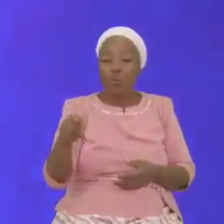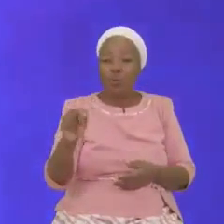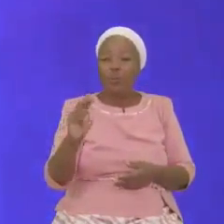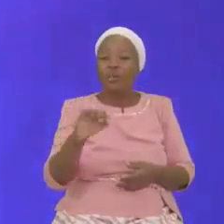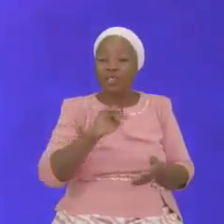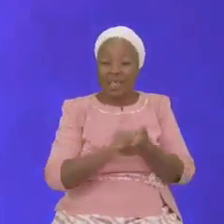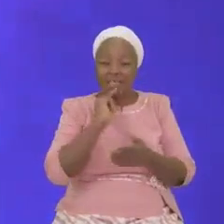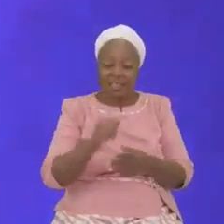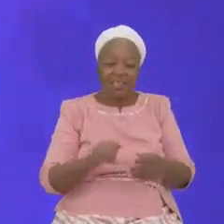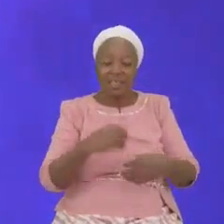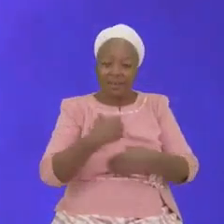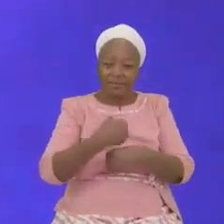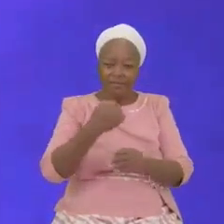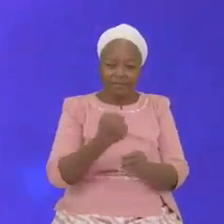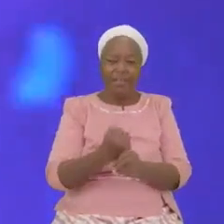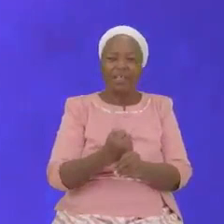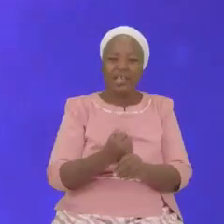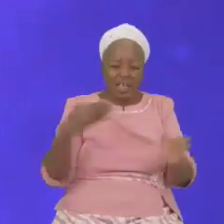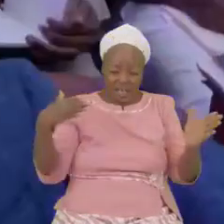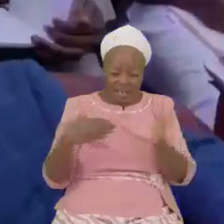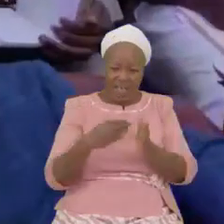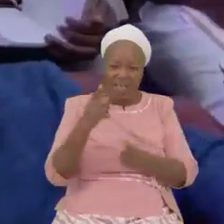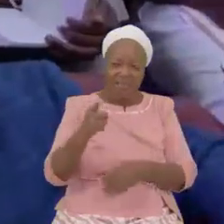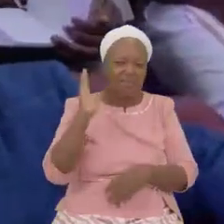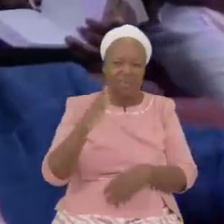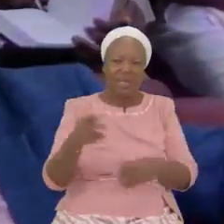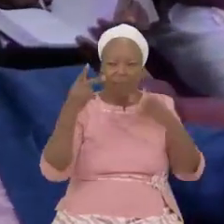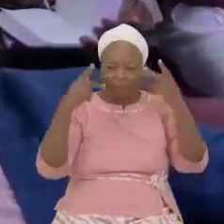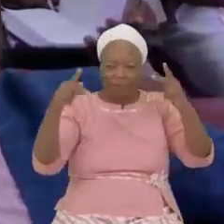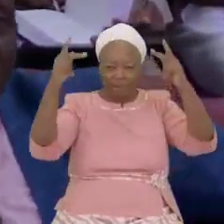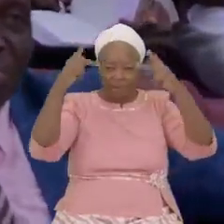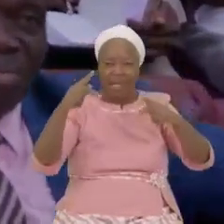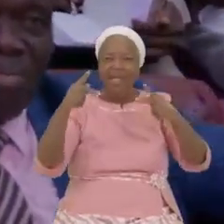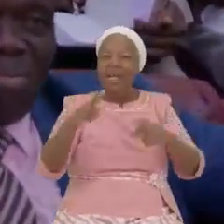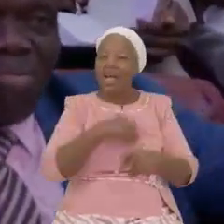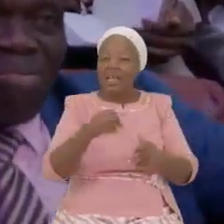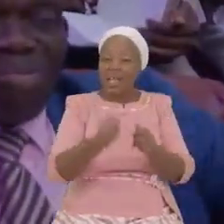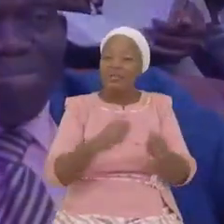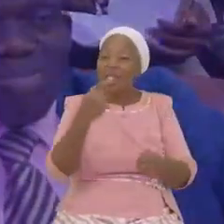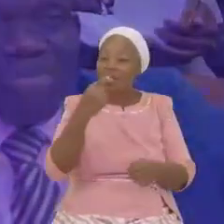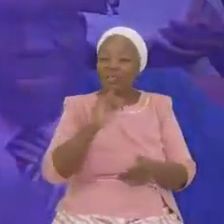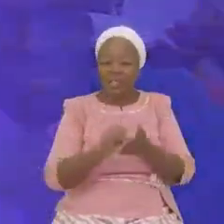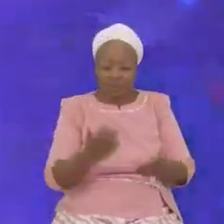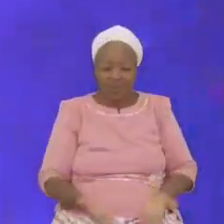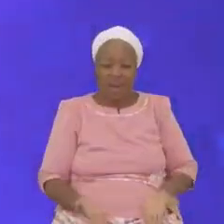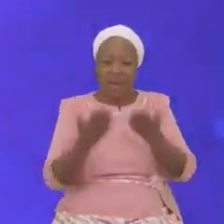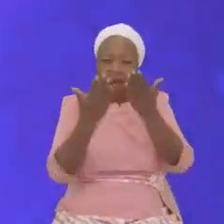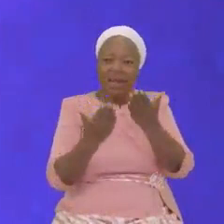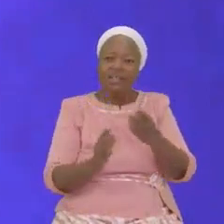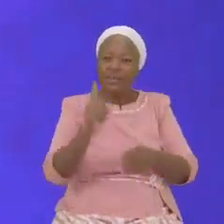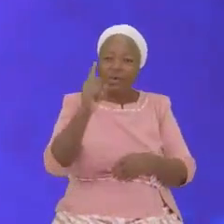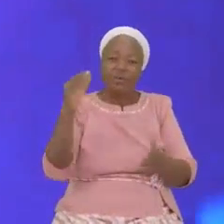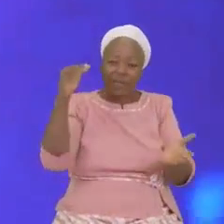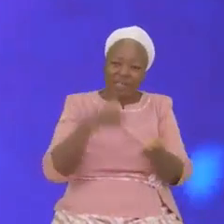formed against thee shall prosper. And every tongue that shall rise against thee